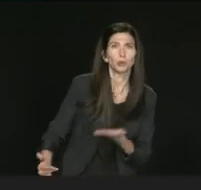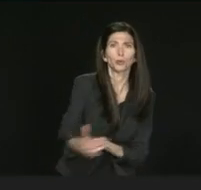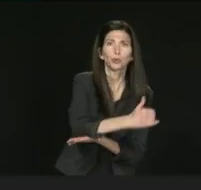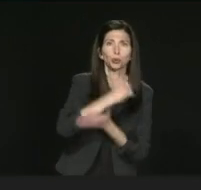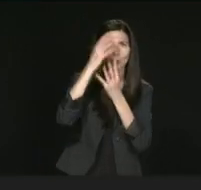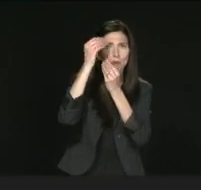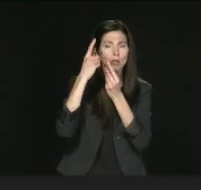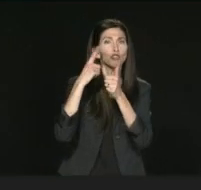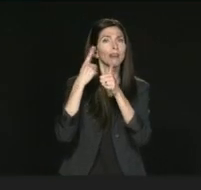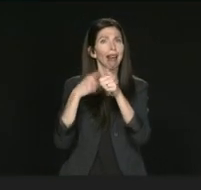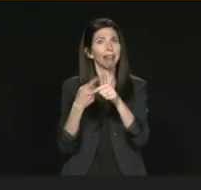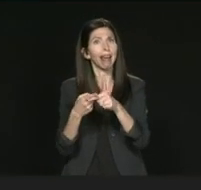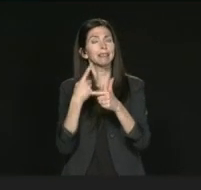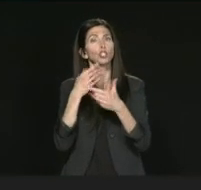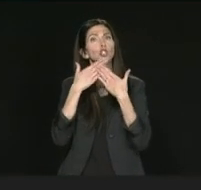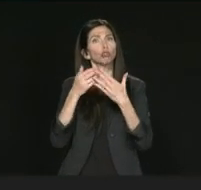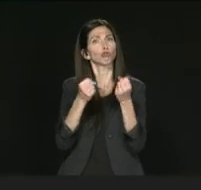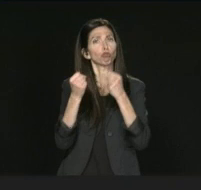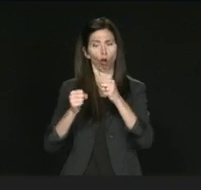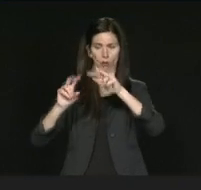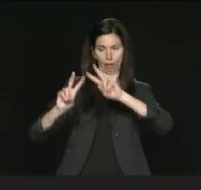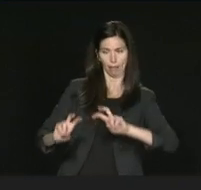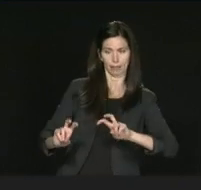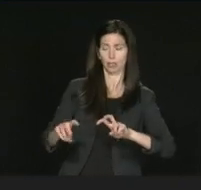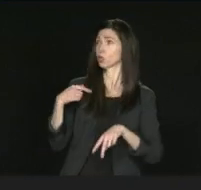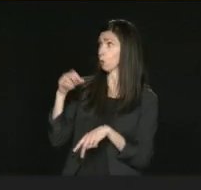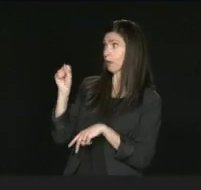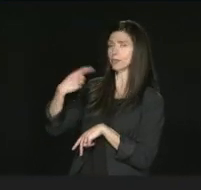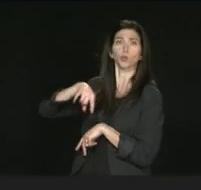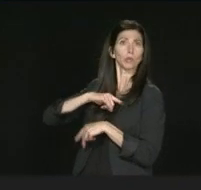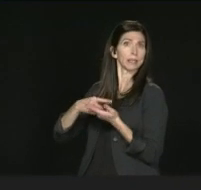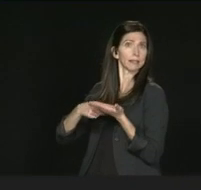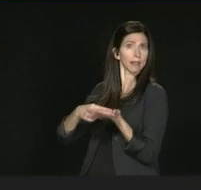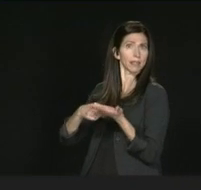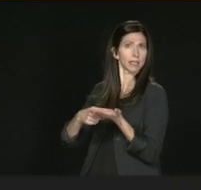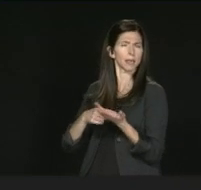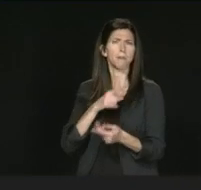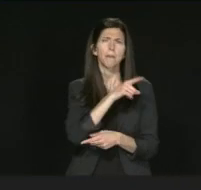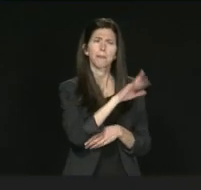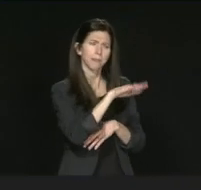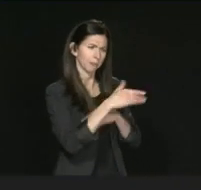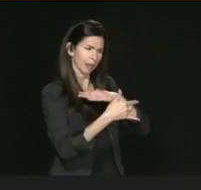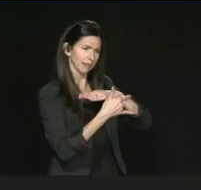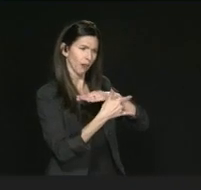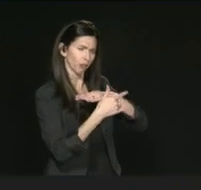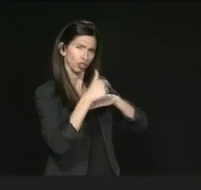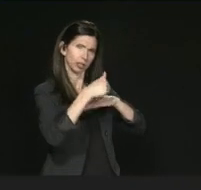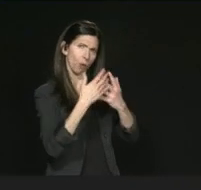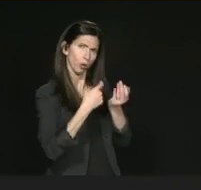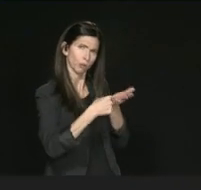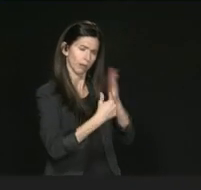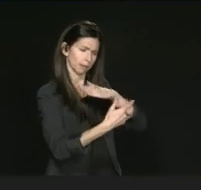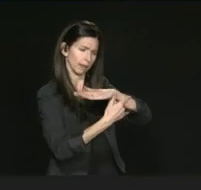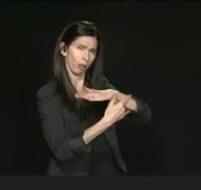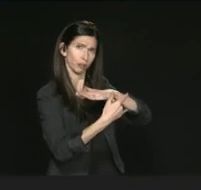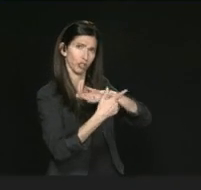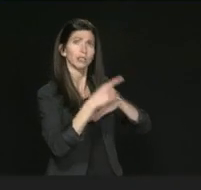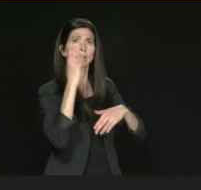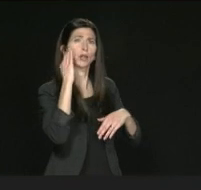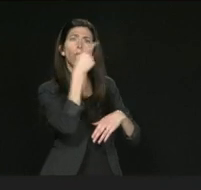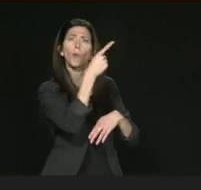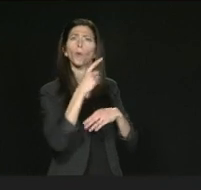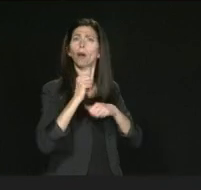discussion. So on technology, the Alberta's rolled out an app to do some contact tracing with. Is